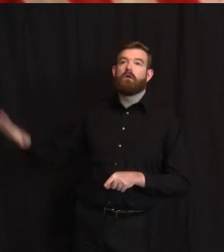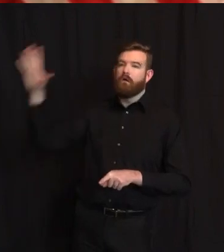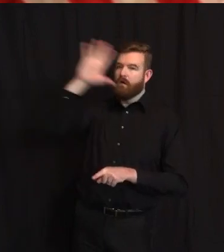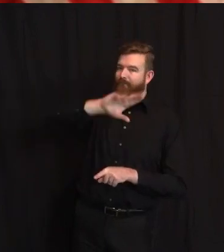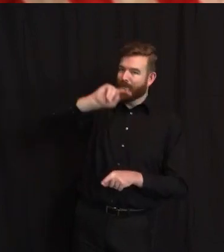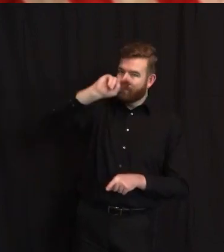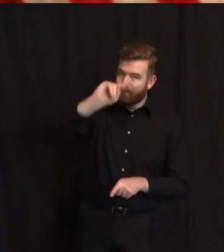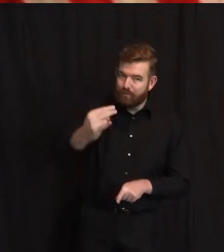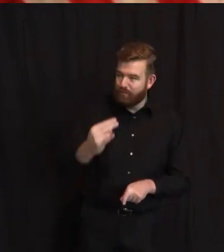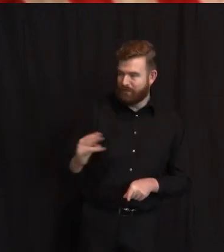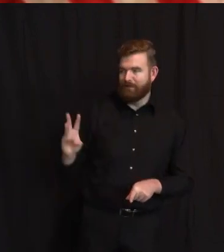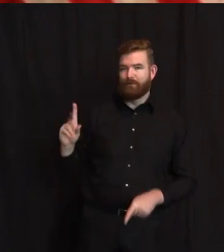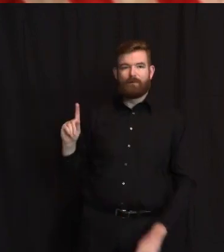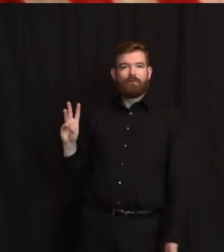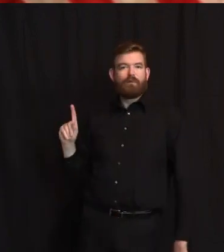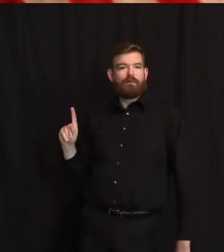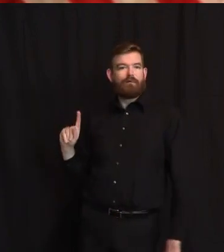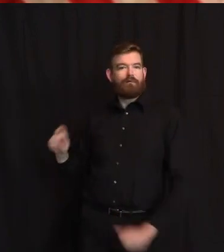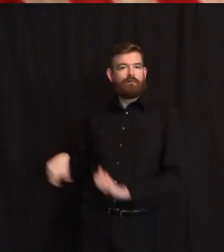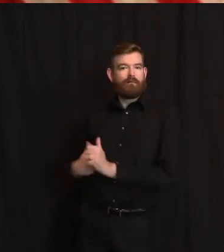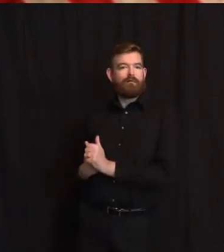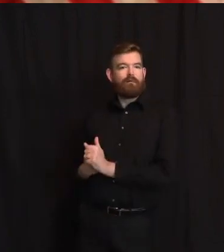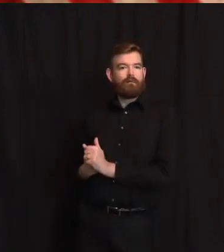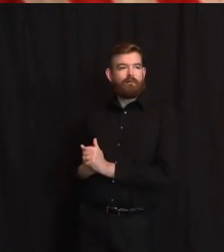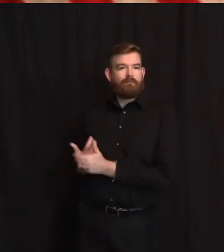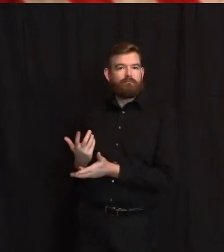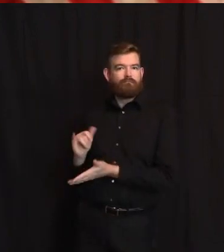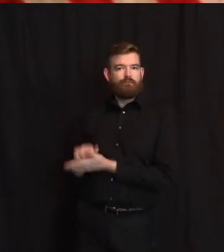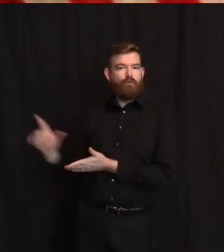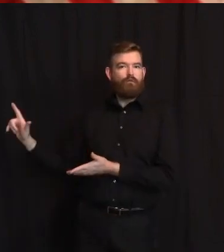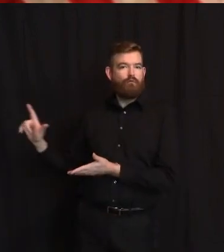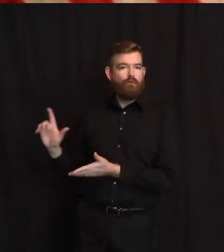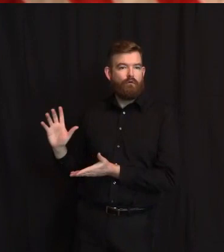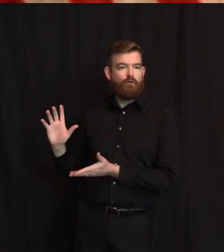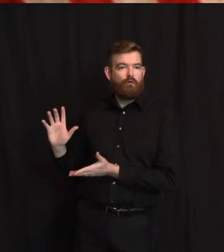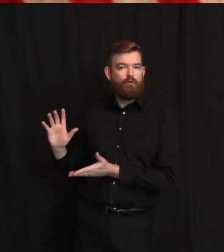Yeah. Right. So, thank you. Sir, you had one.